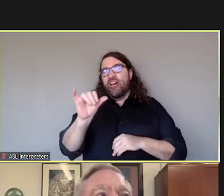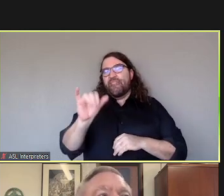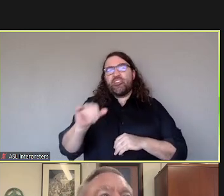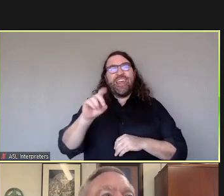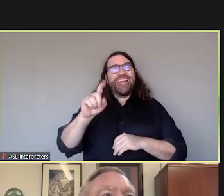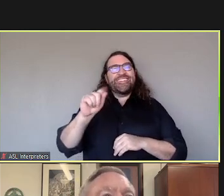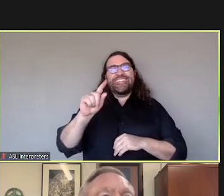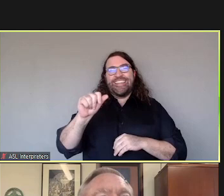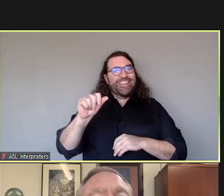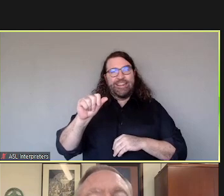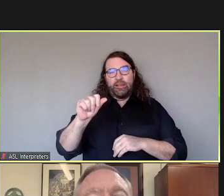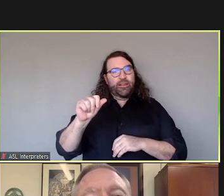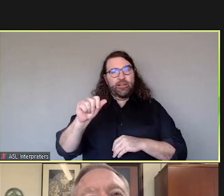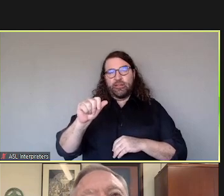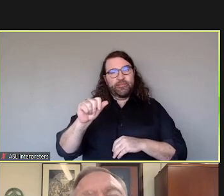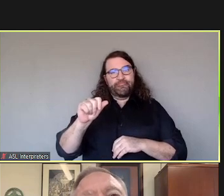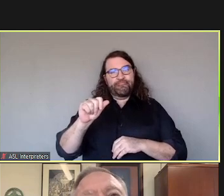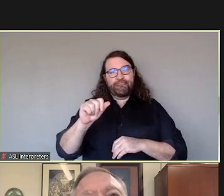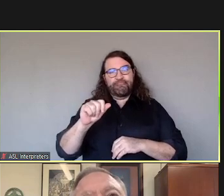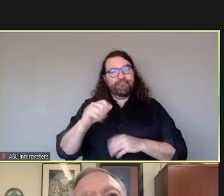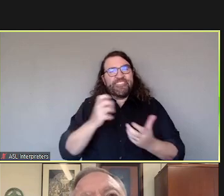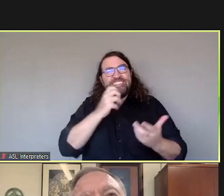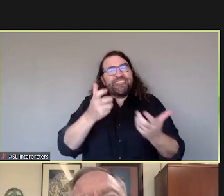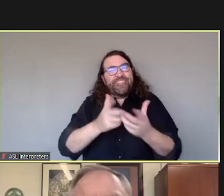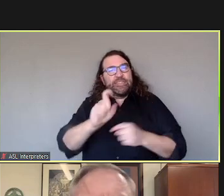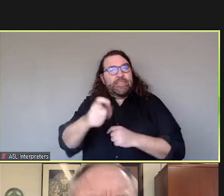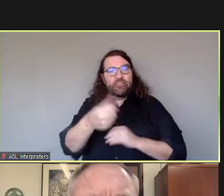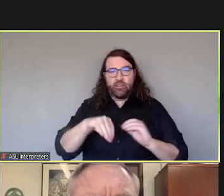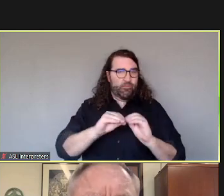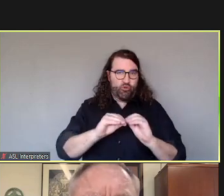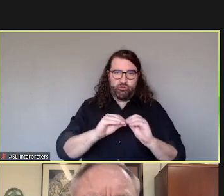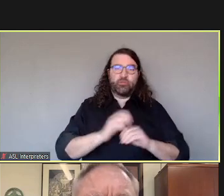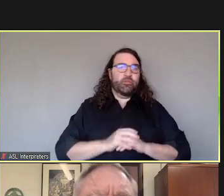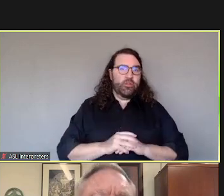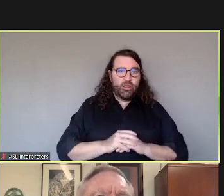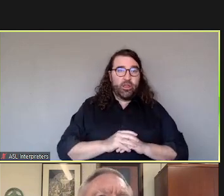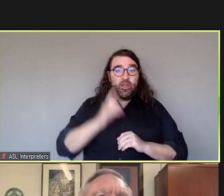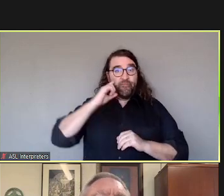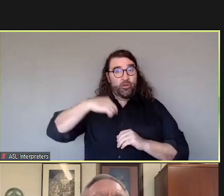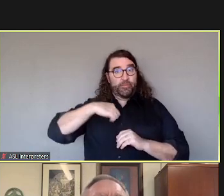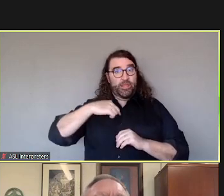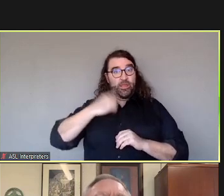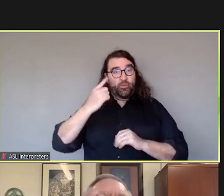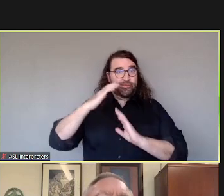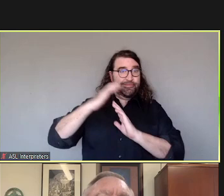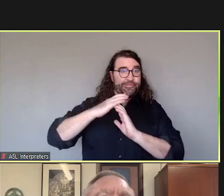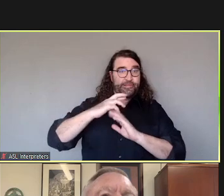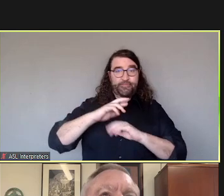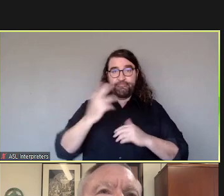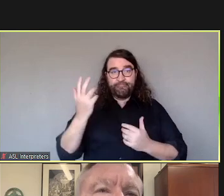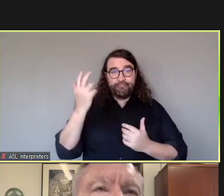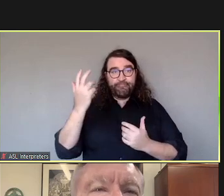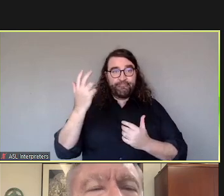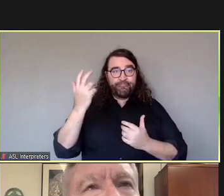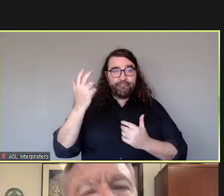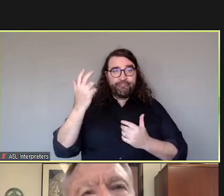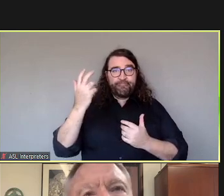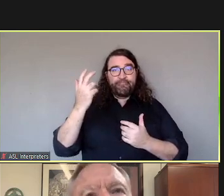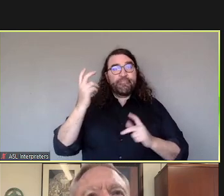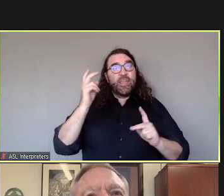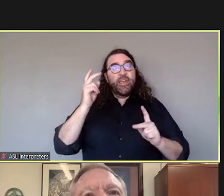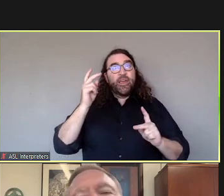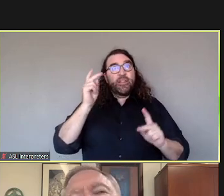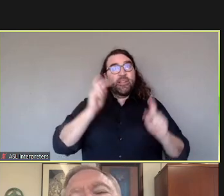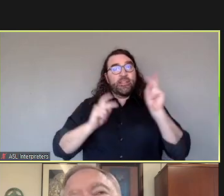make sense anymore. For me, the biggest reason is that the people who get